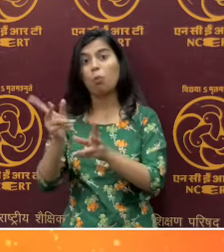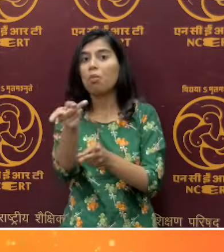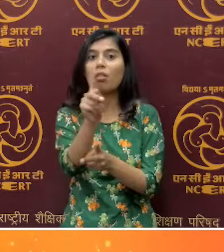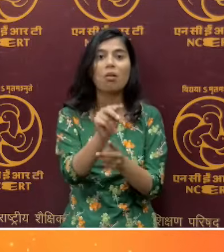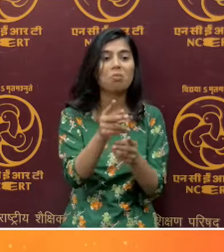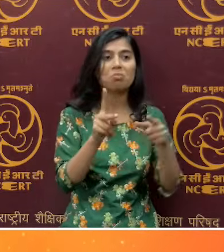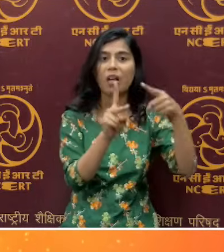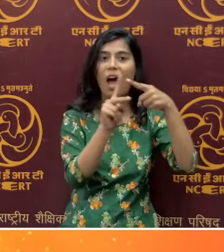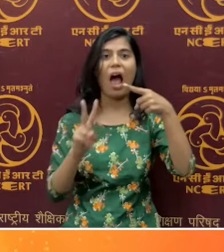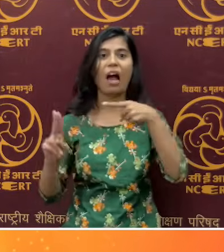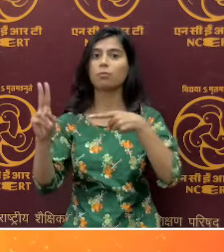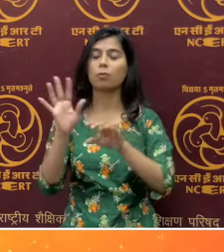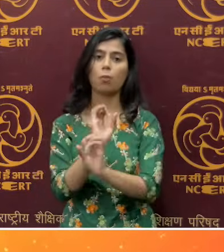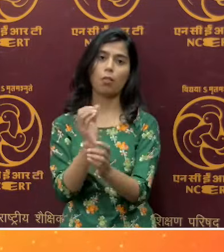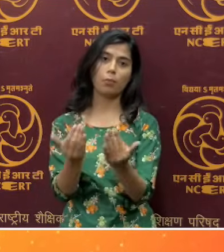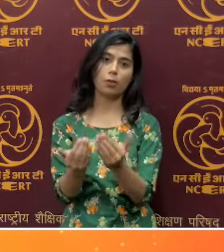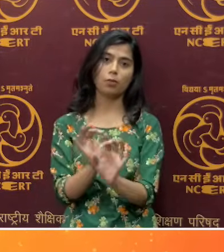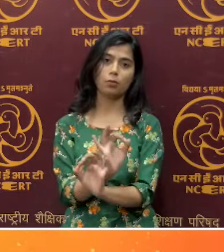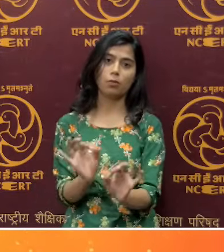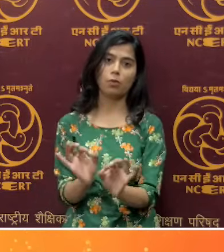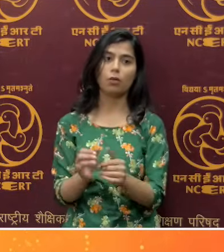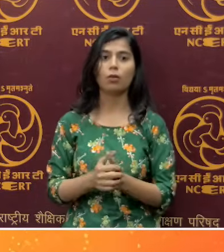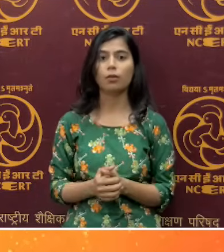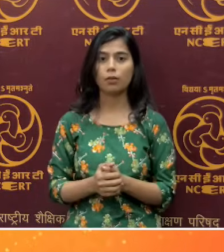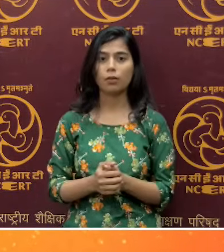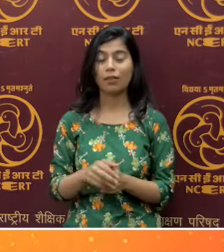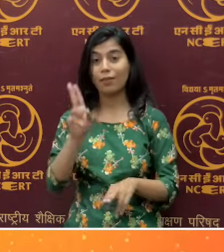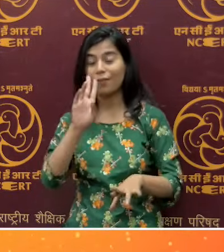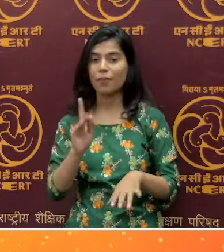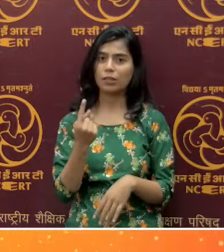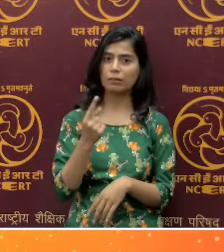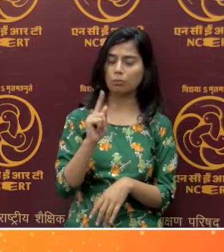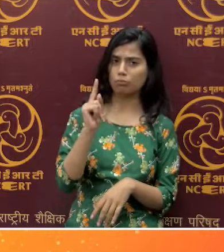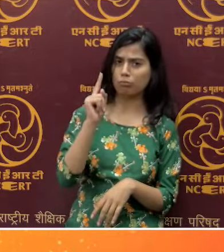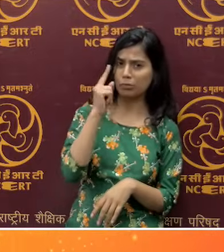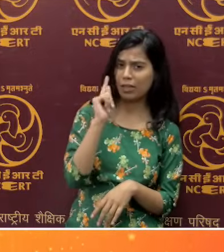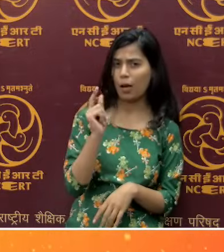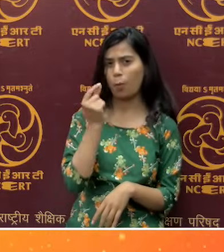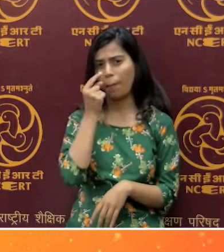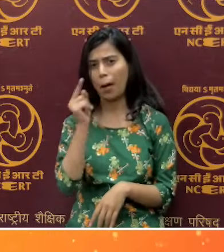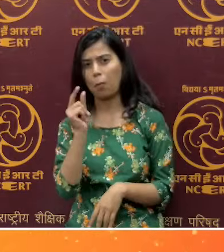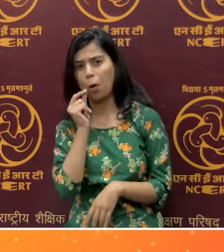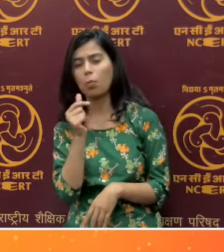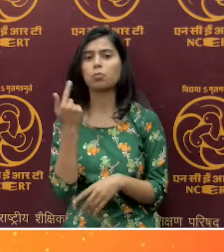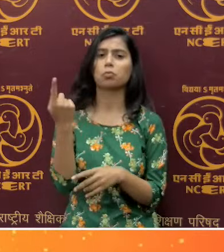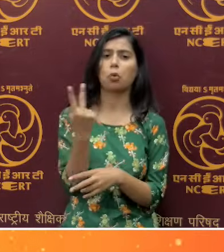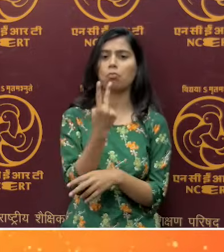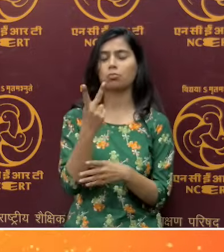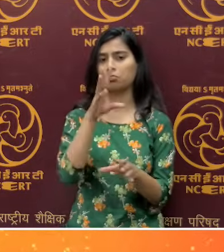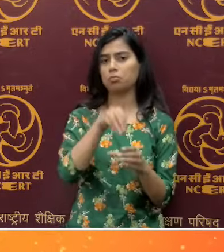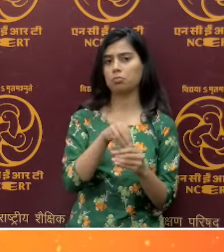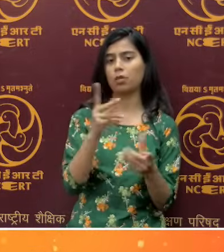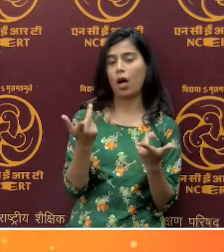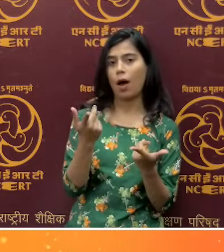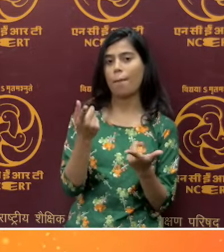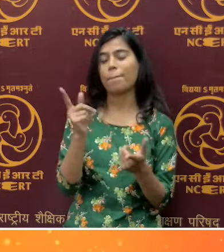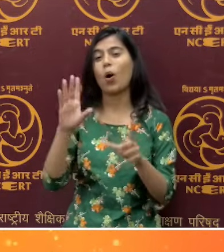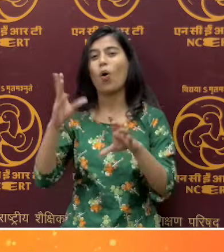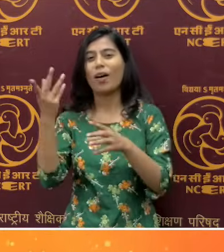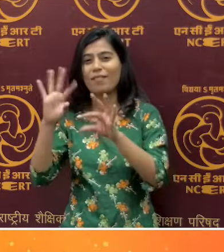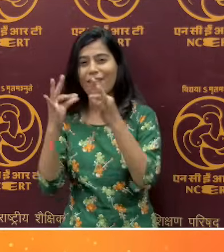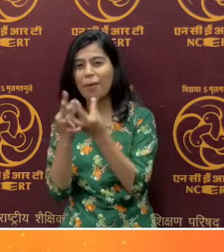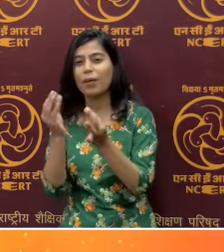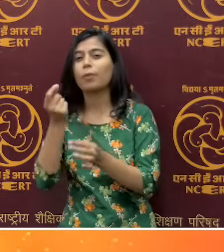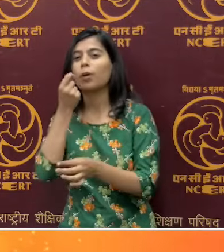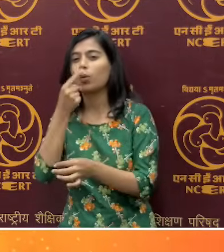birth of that particular student, and then the gender for that particular student, and then there is father name, mother name, guardian name, email